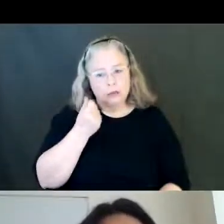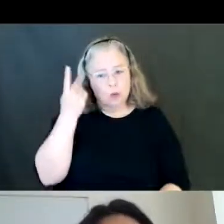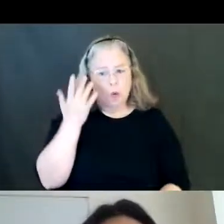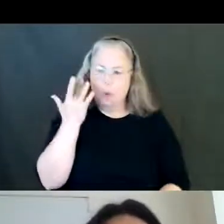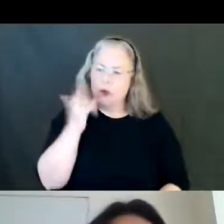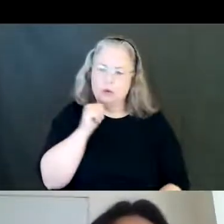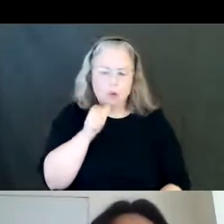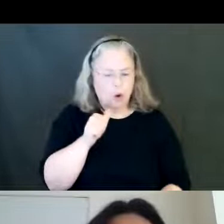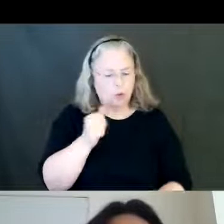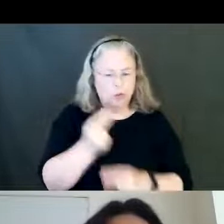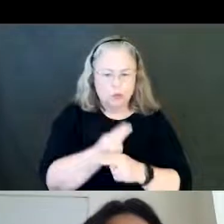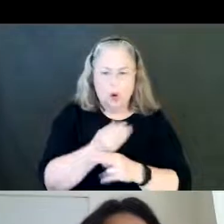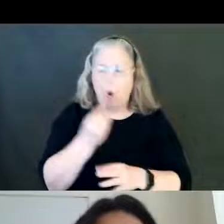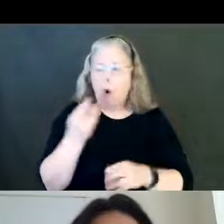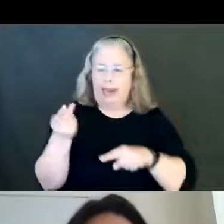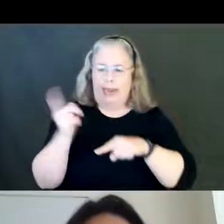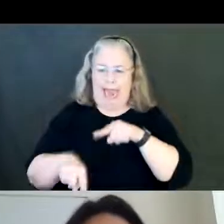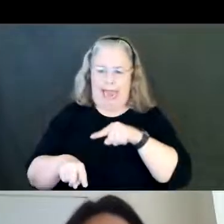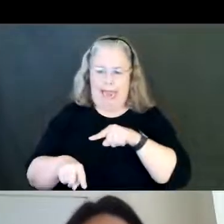technology or why you cannot use technology?